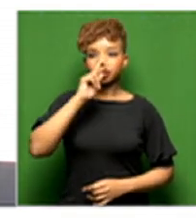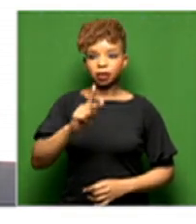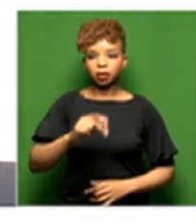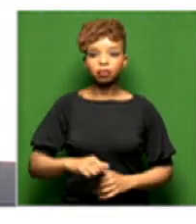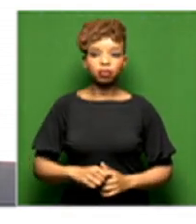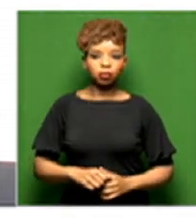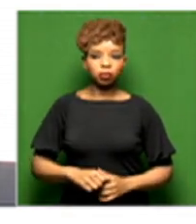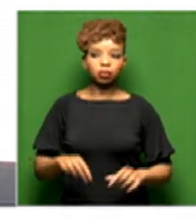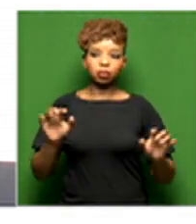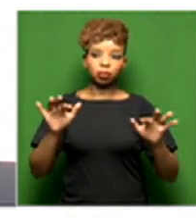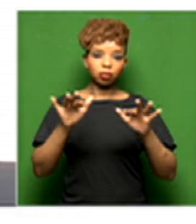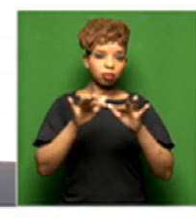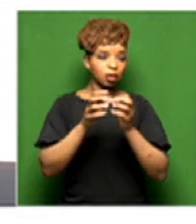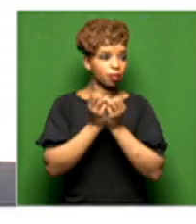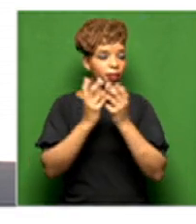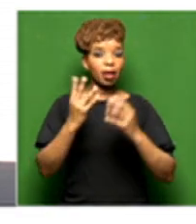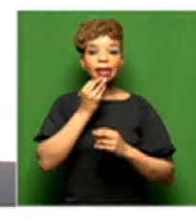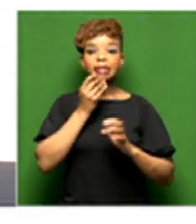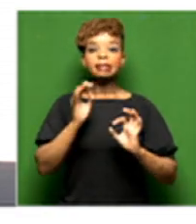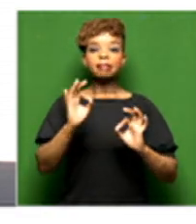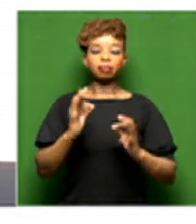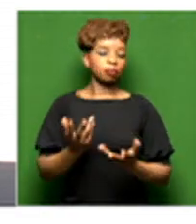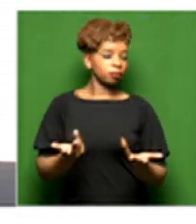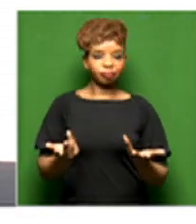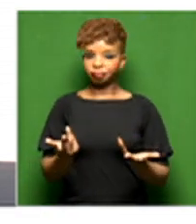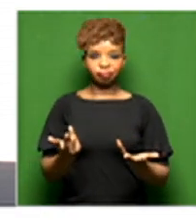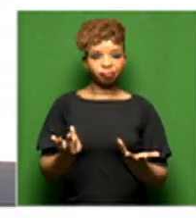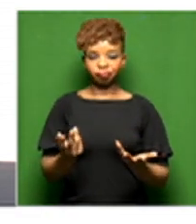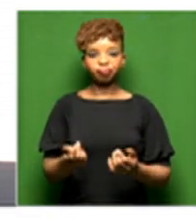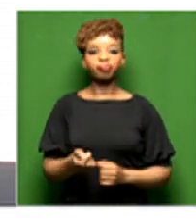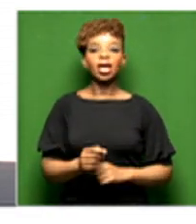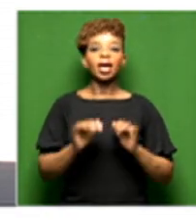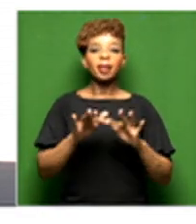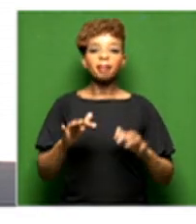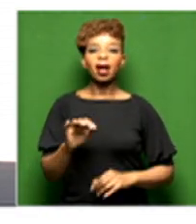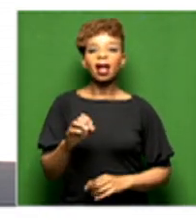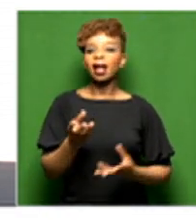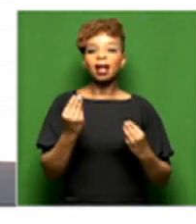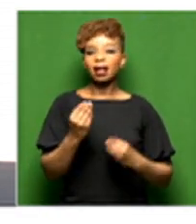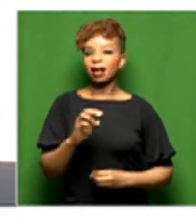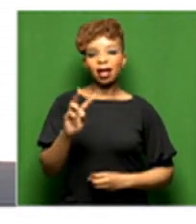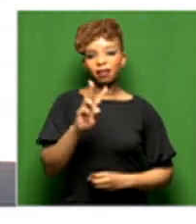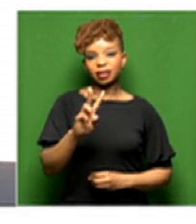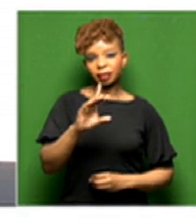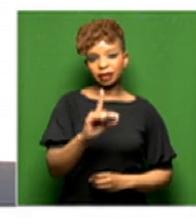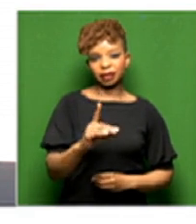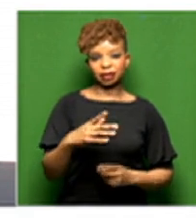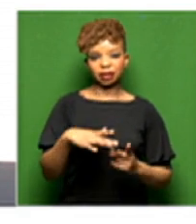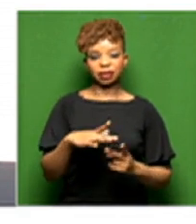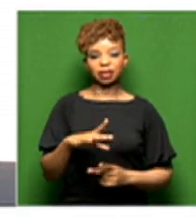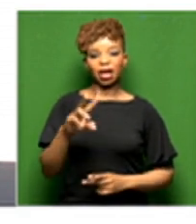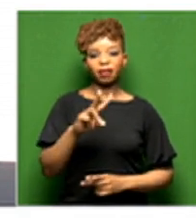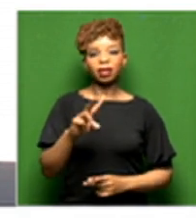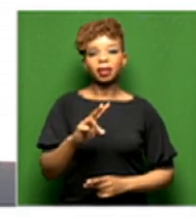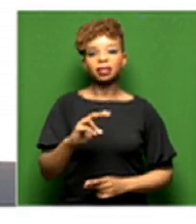nutritional deficiencies hugely. Vitamin D3 deficiency, is estimated. We see these